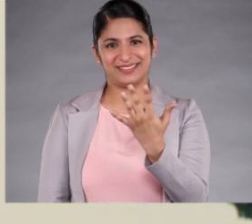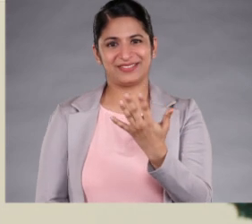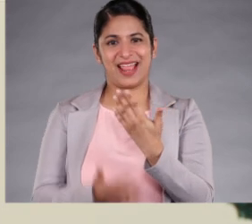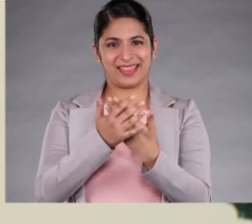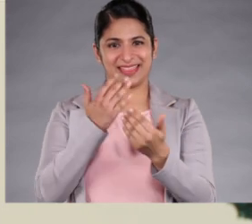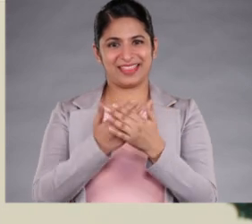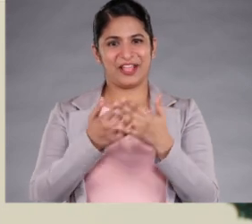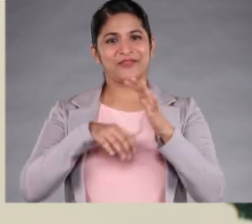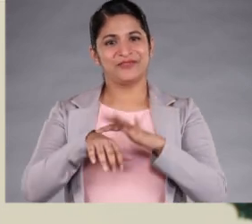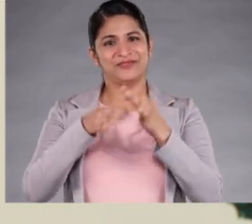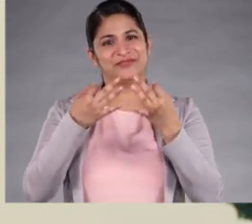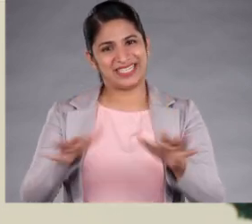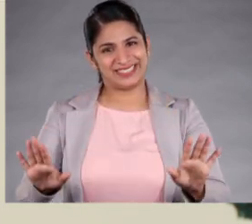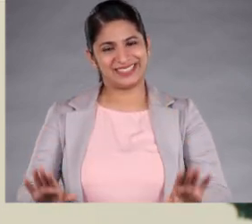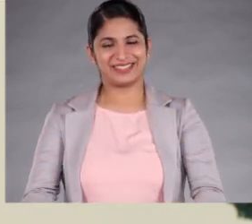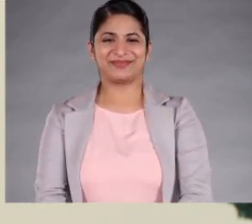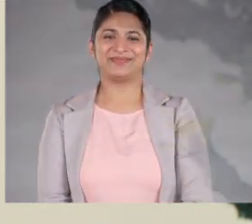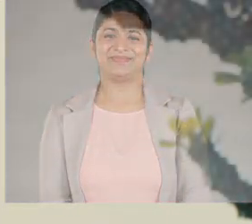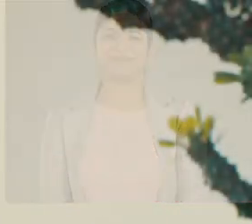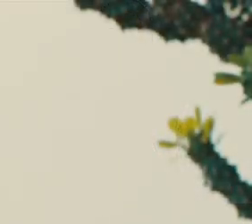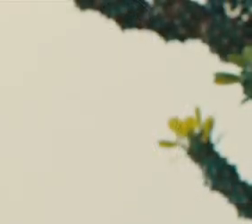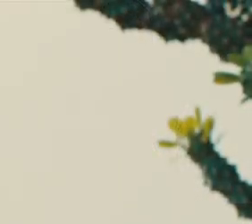Now release gently.